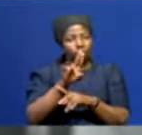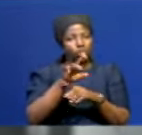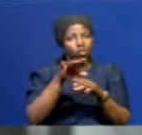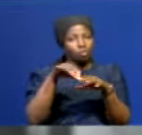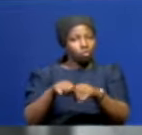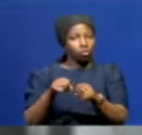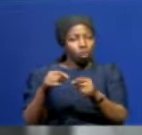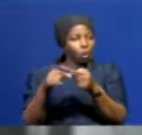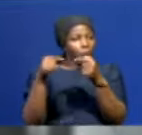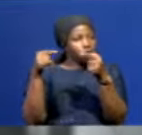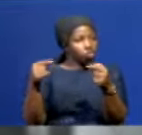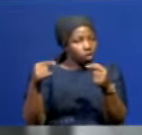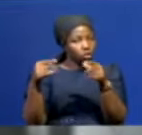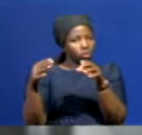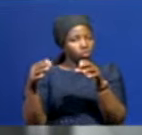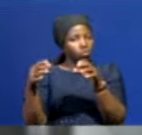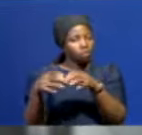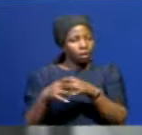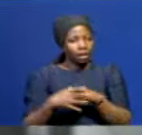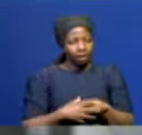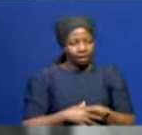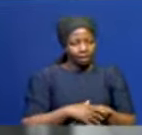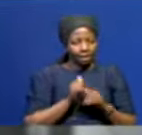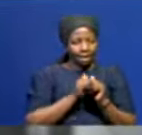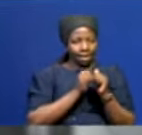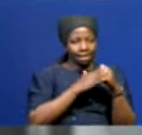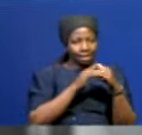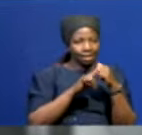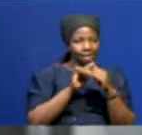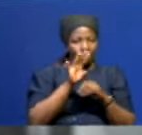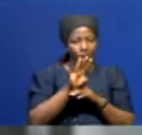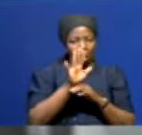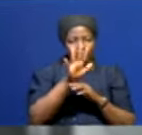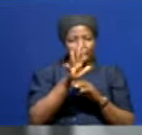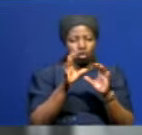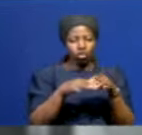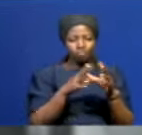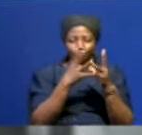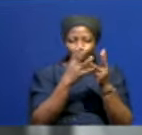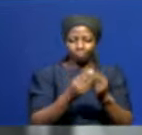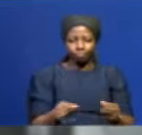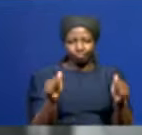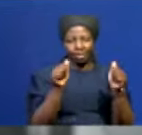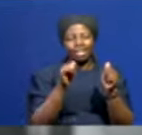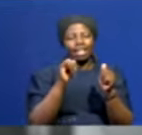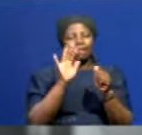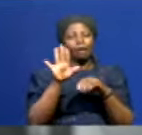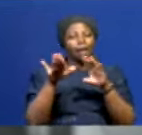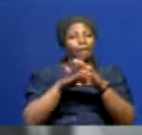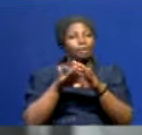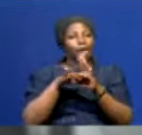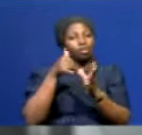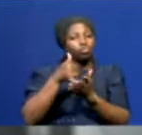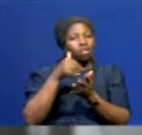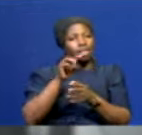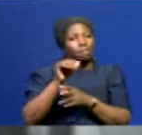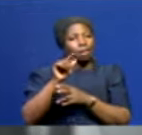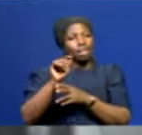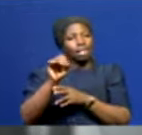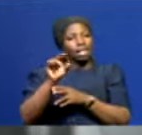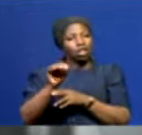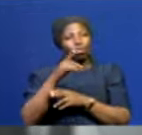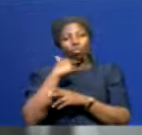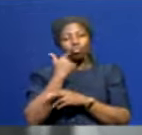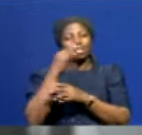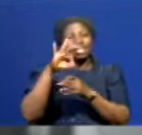in 1964, KADU was dissolved and its members, including Matano, who had been elected the MP for Kinango,